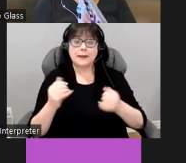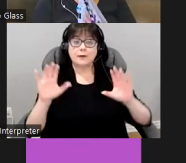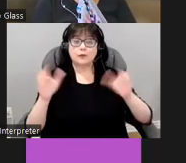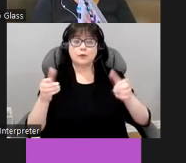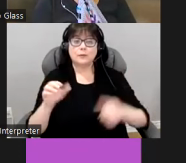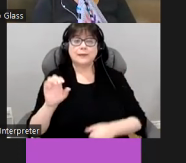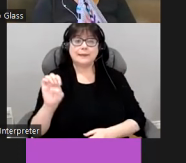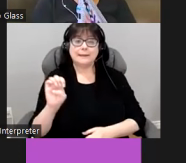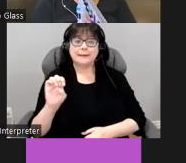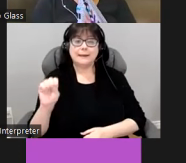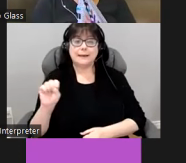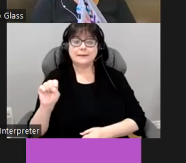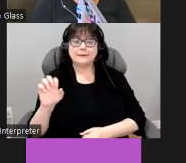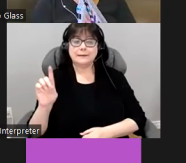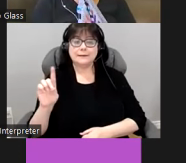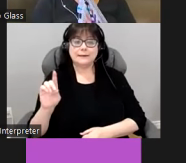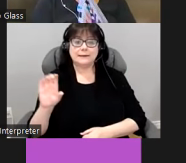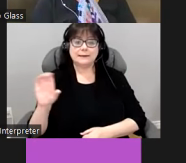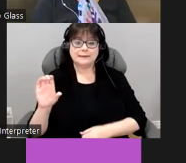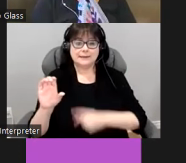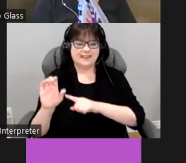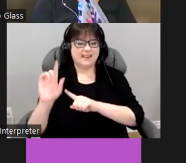out that acronym a little bit later.